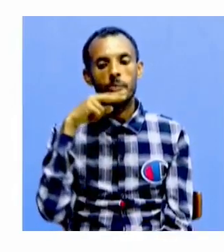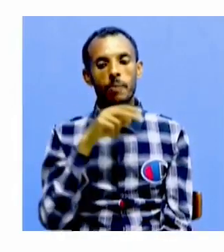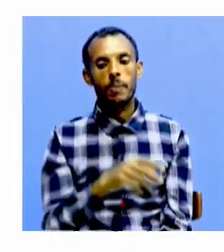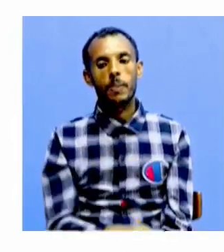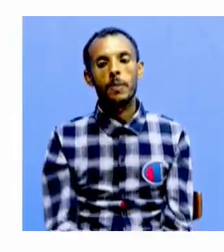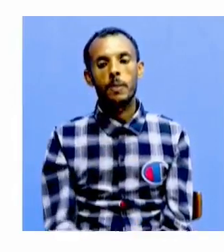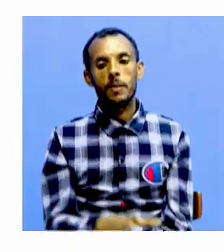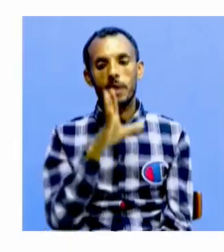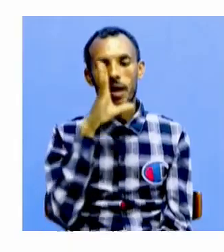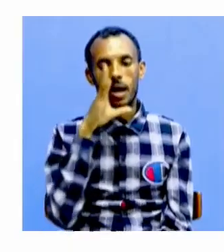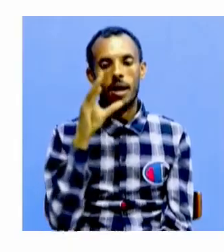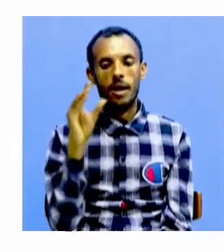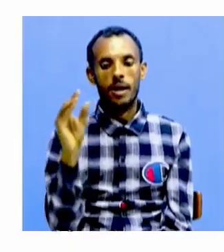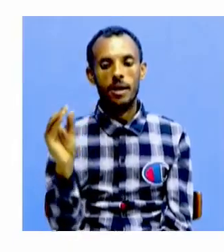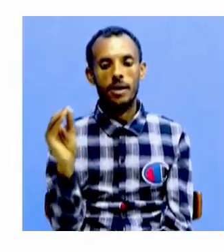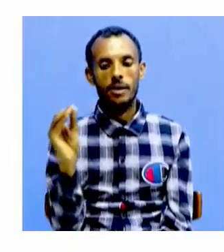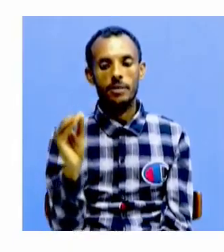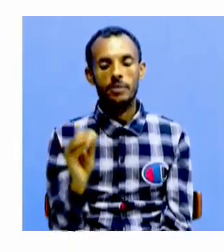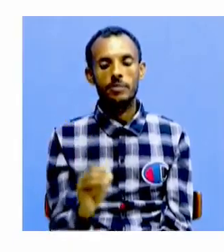and